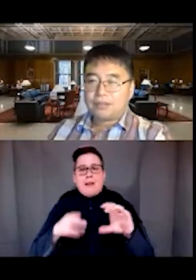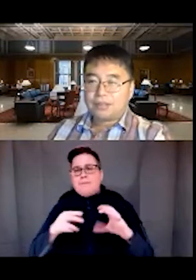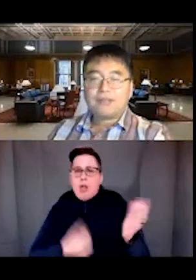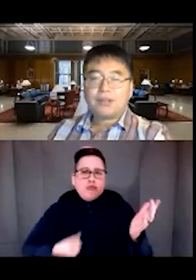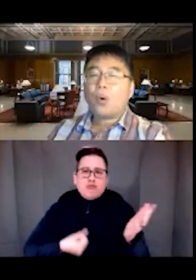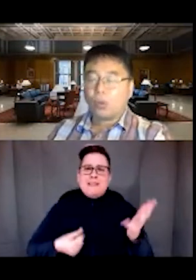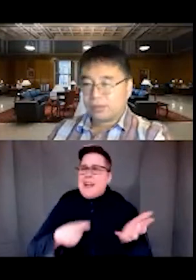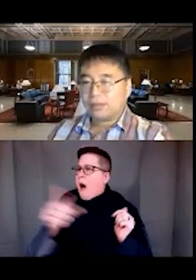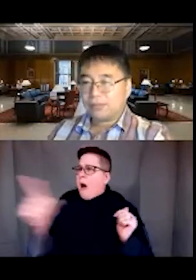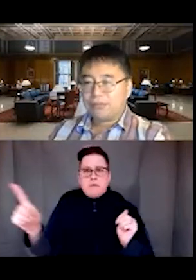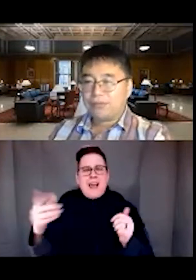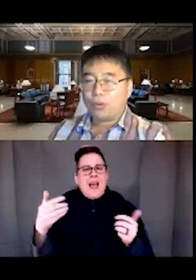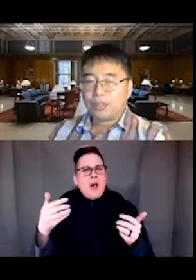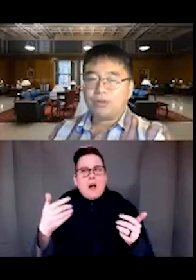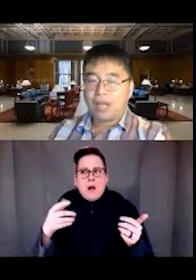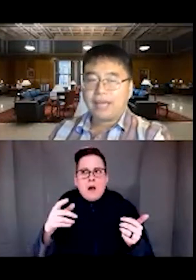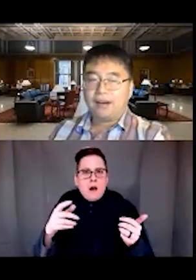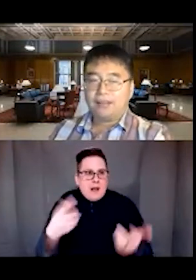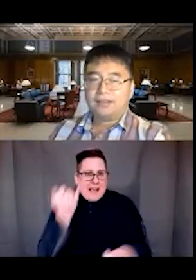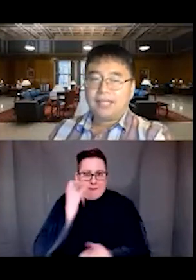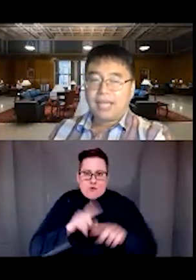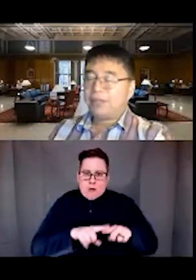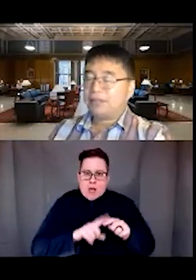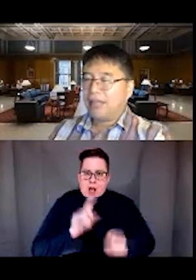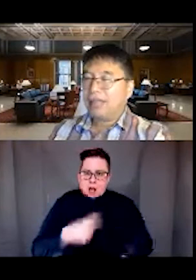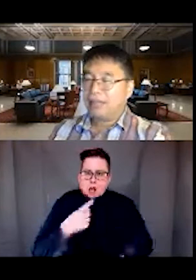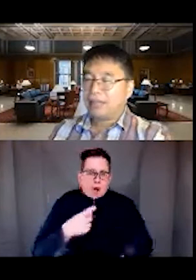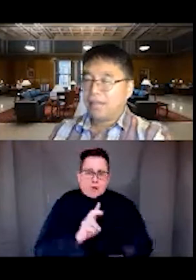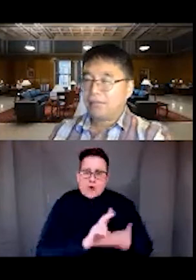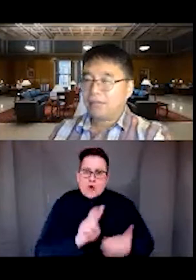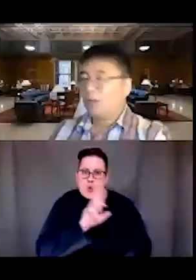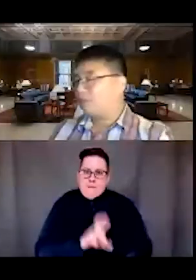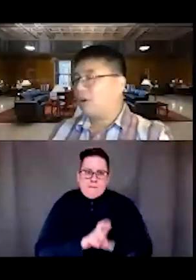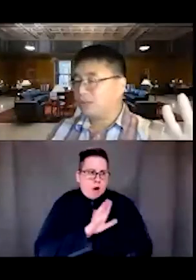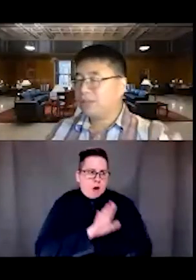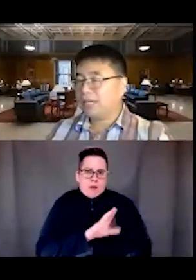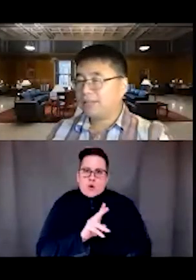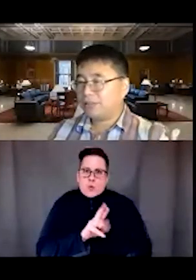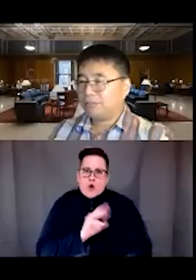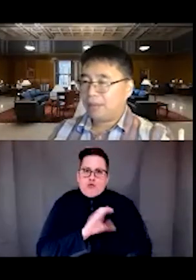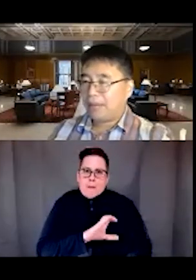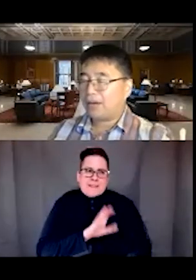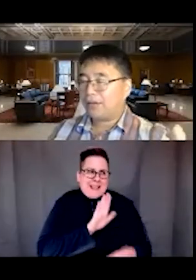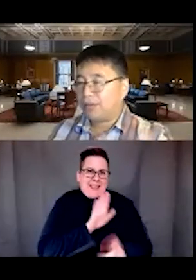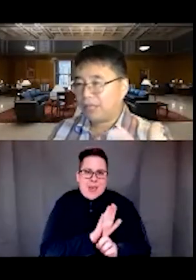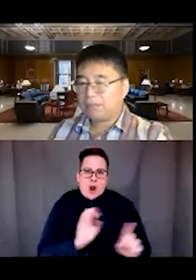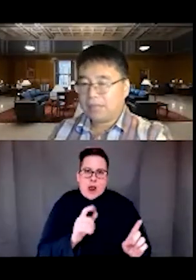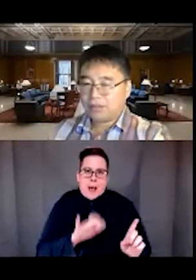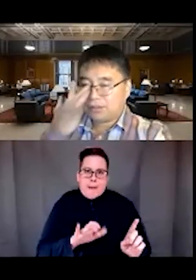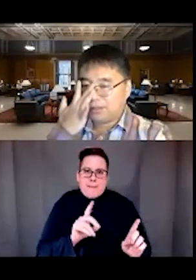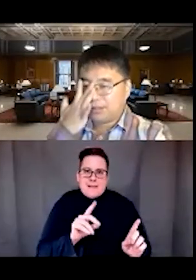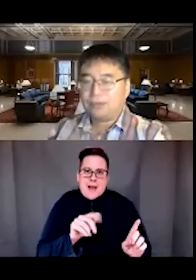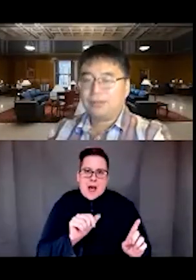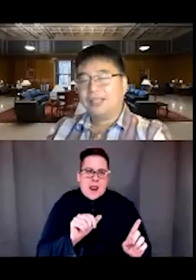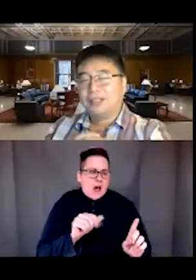there are significant holes where if you're only relying on Epic data to capture the overall utilization pattern for a given